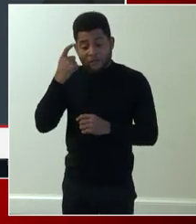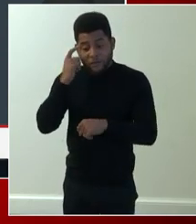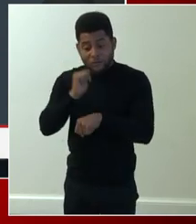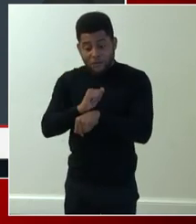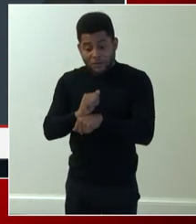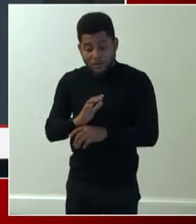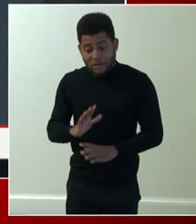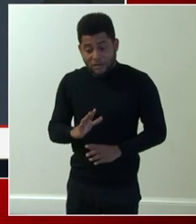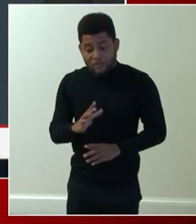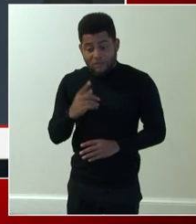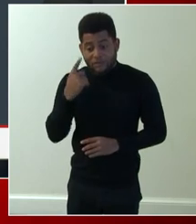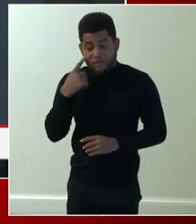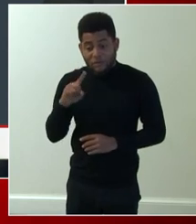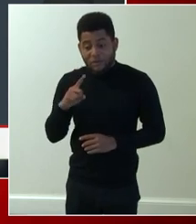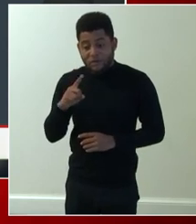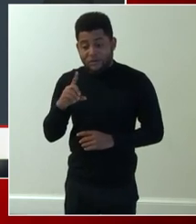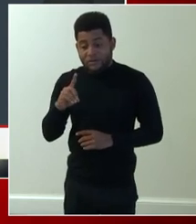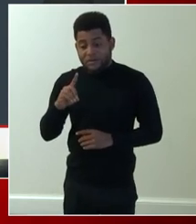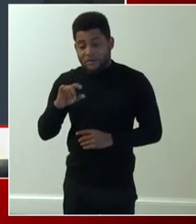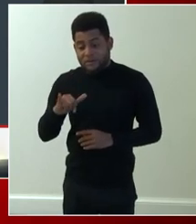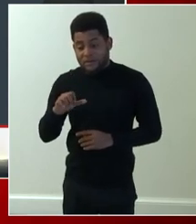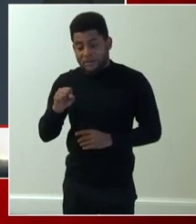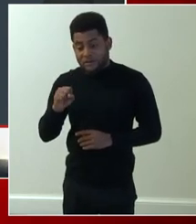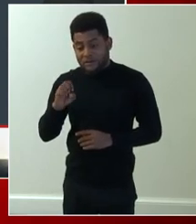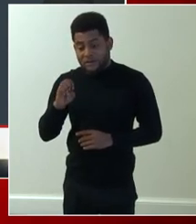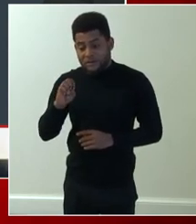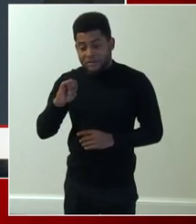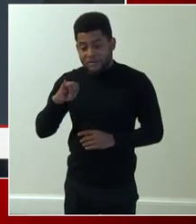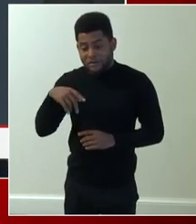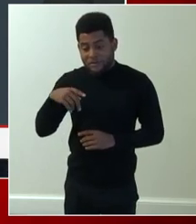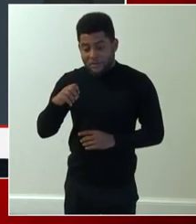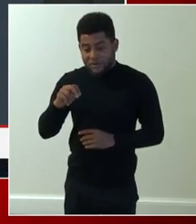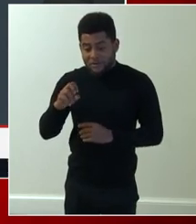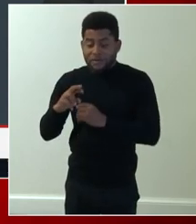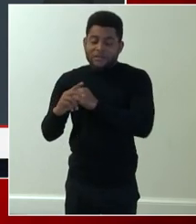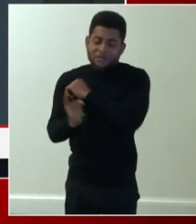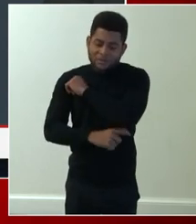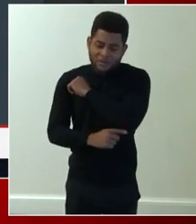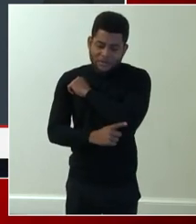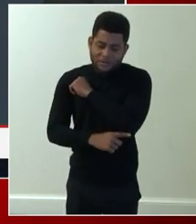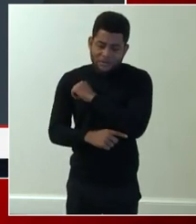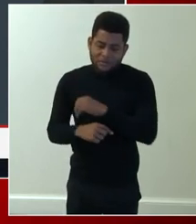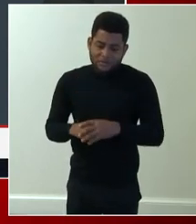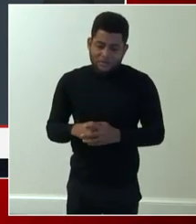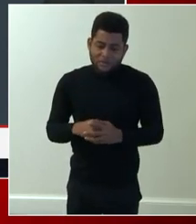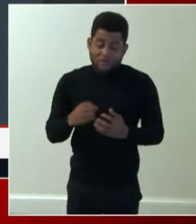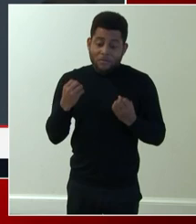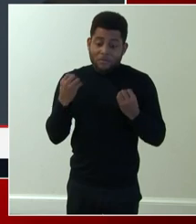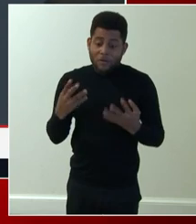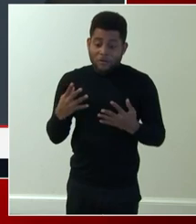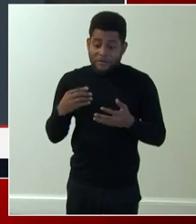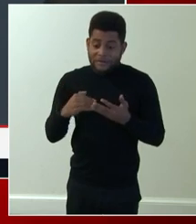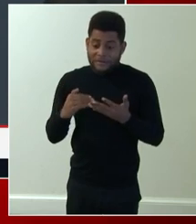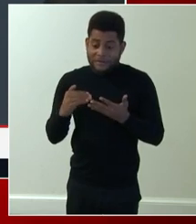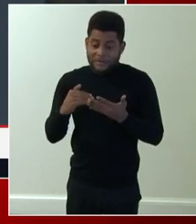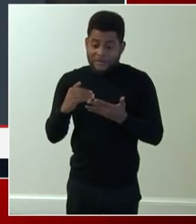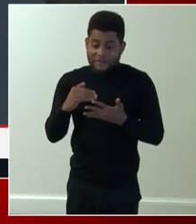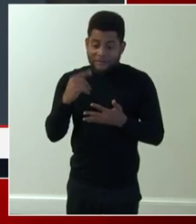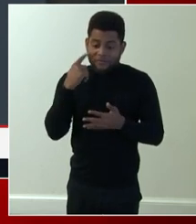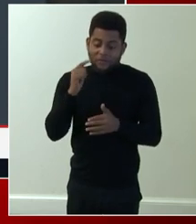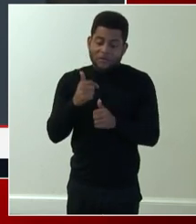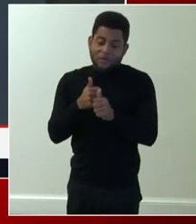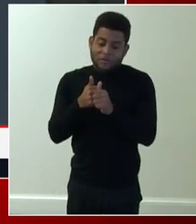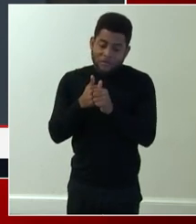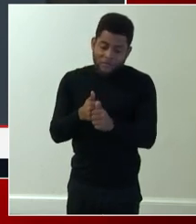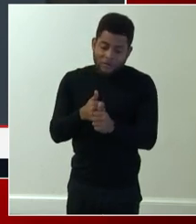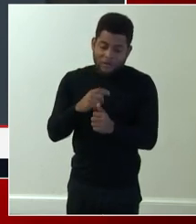discipline. And to give context to everyone, there's multiple steps of discipline. We have to follow the collective bargaining agreements, and